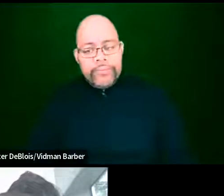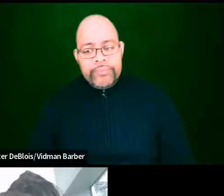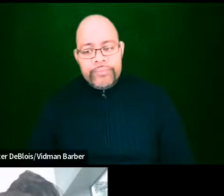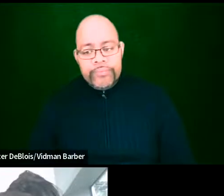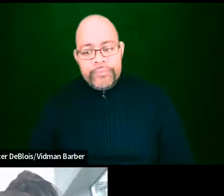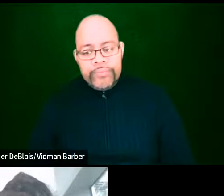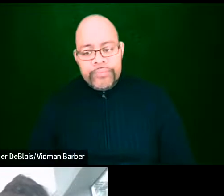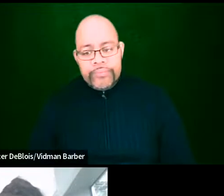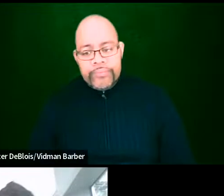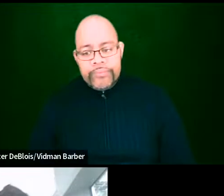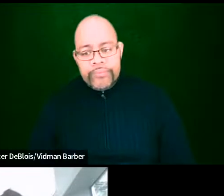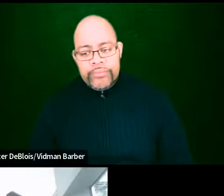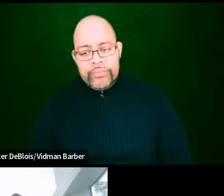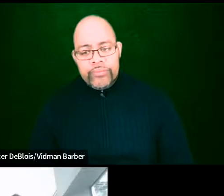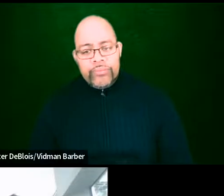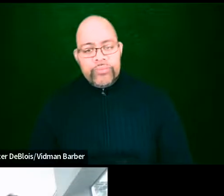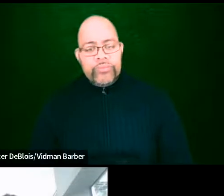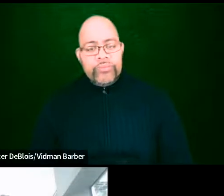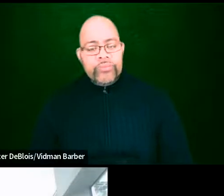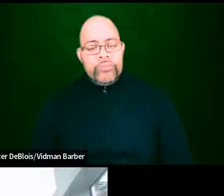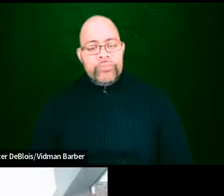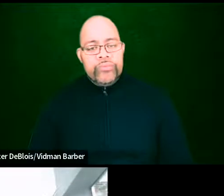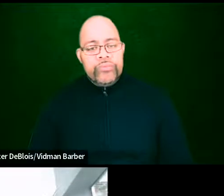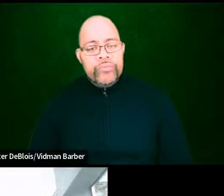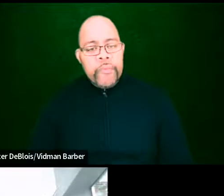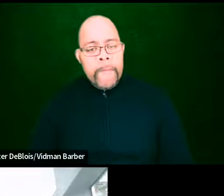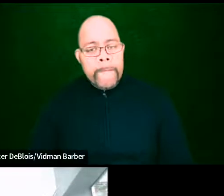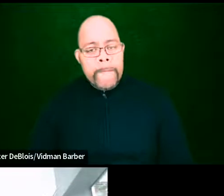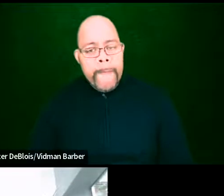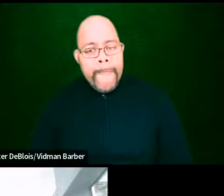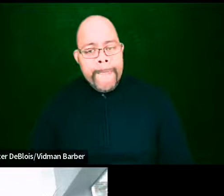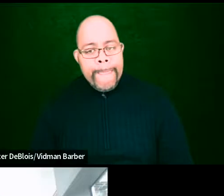Where can a plastic bag end up going?